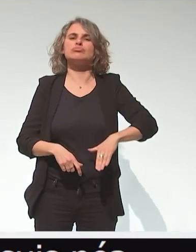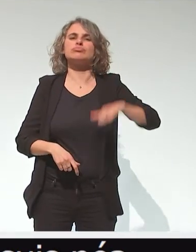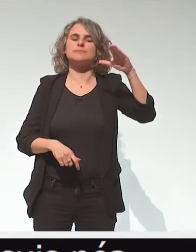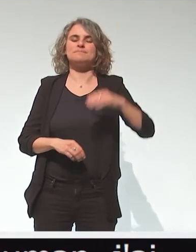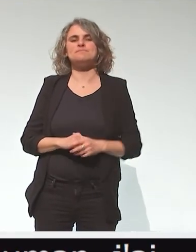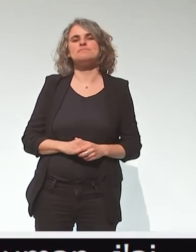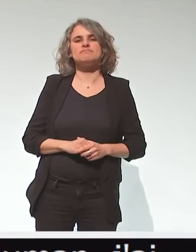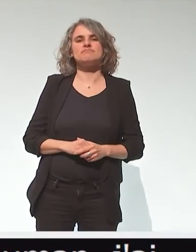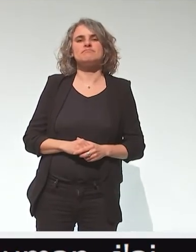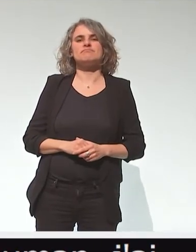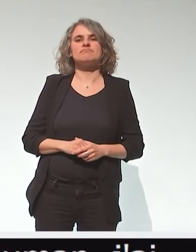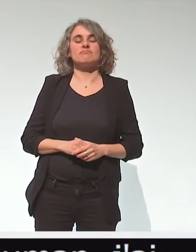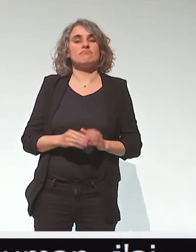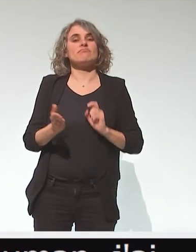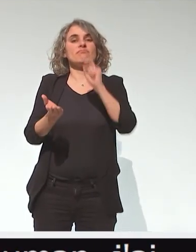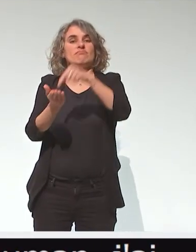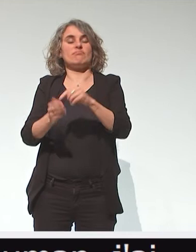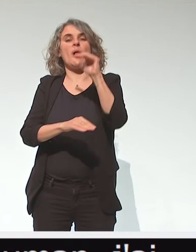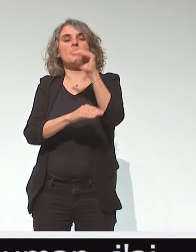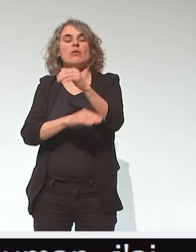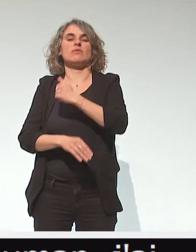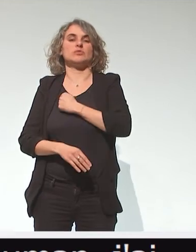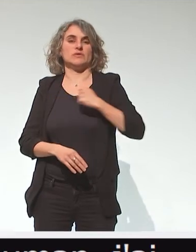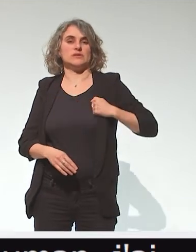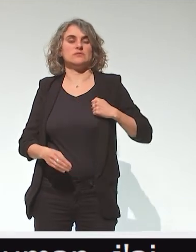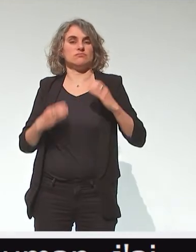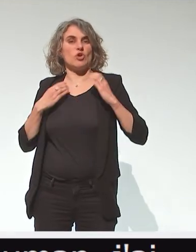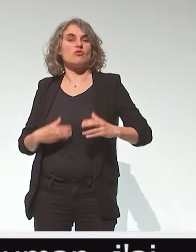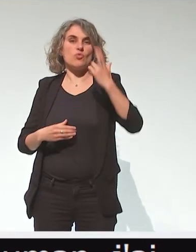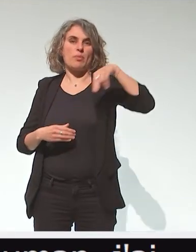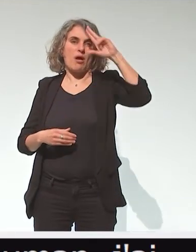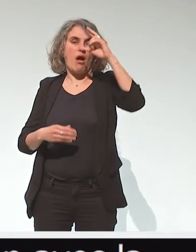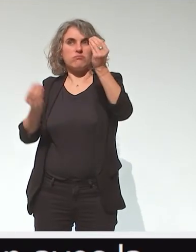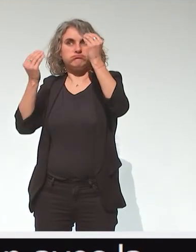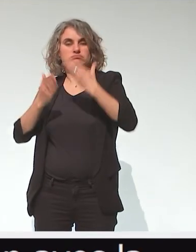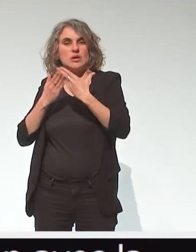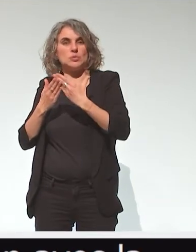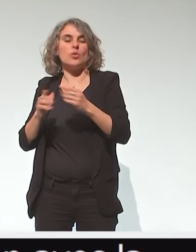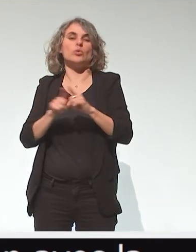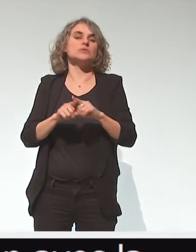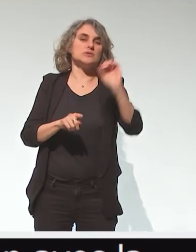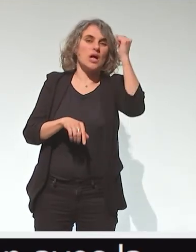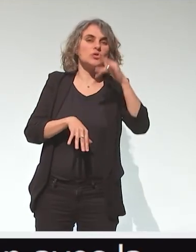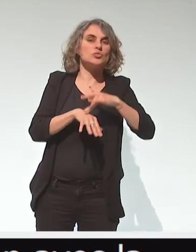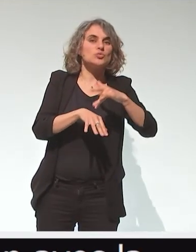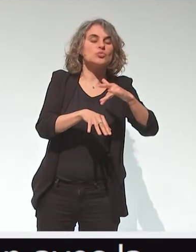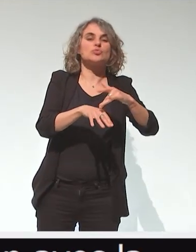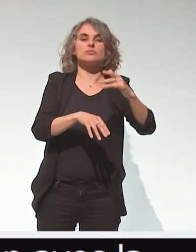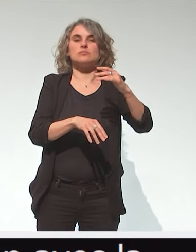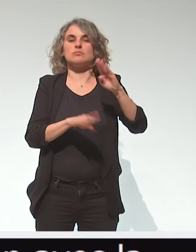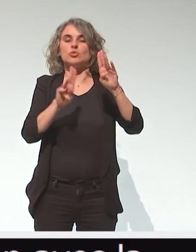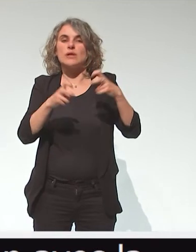Germany. I studied in Warsaw at the Collège d'Europe, and I did 3